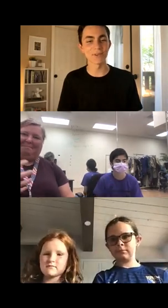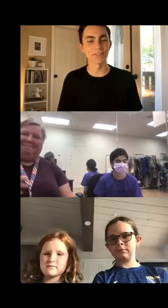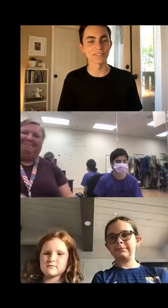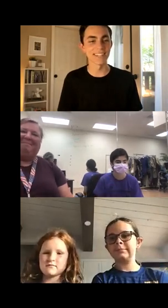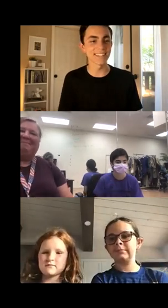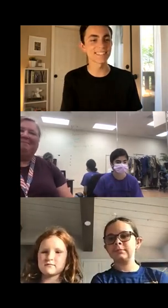Nice, perfect.